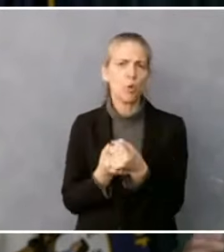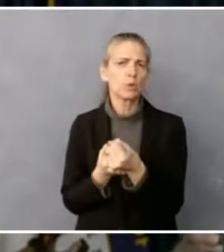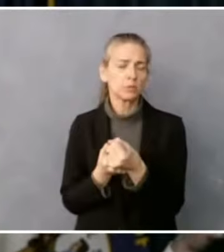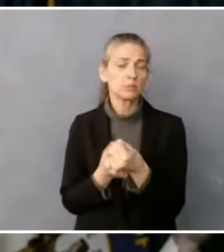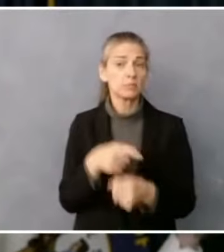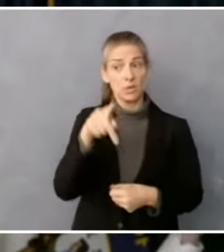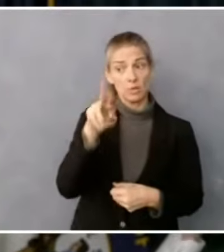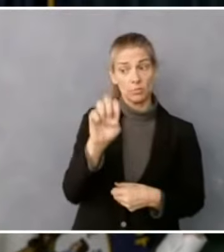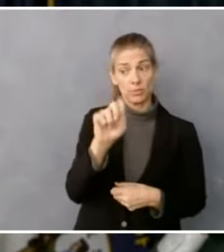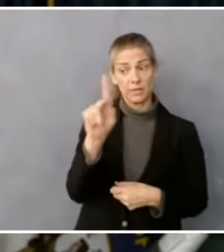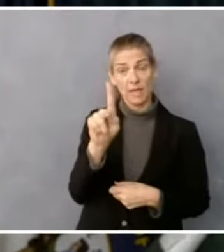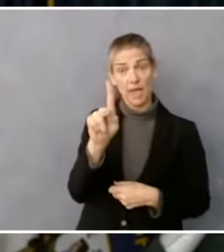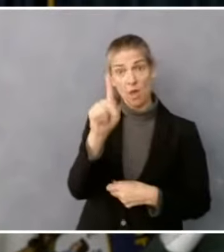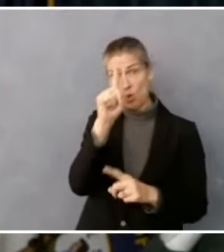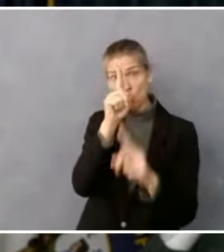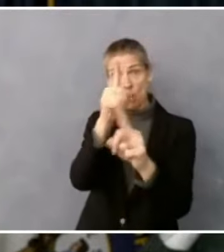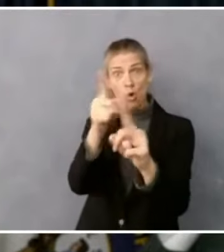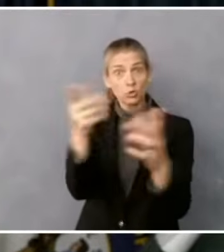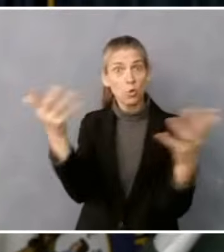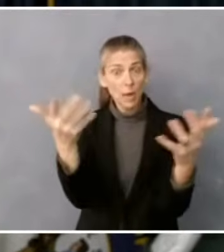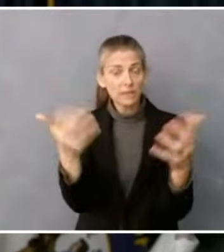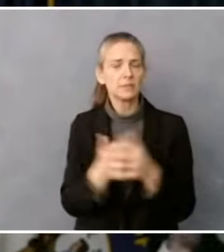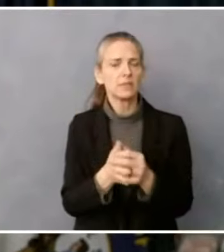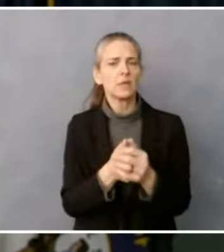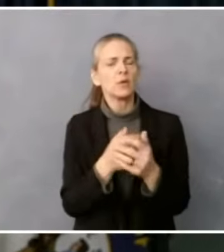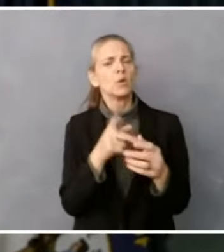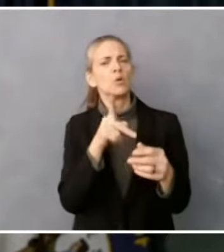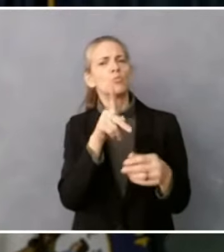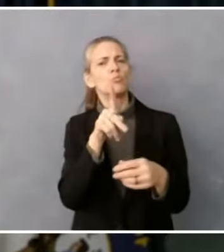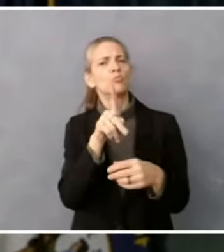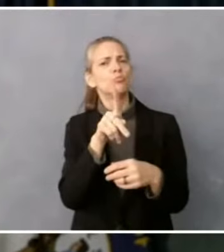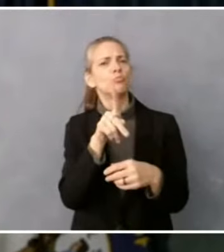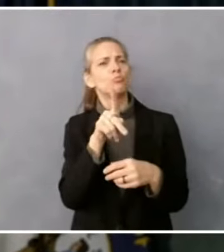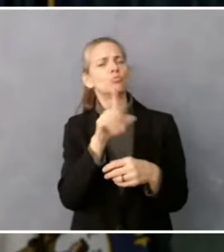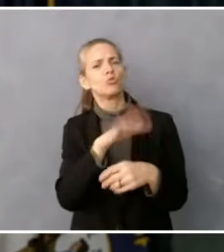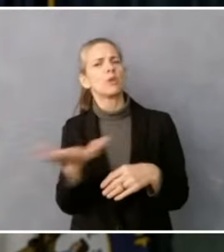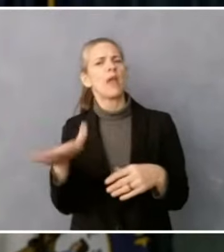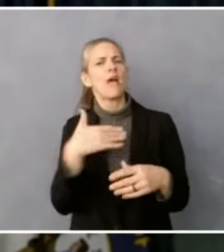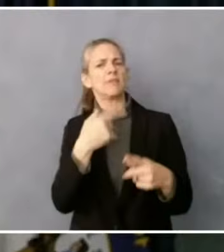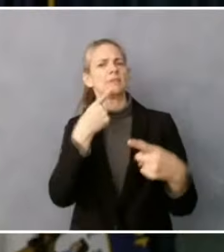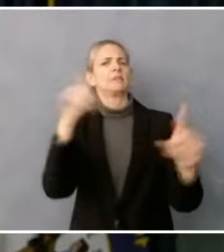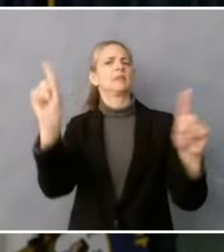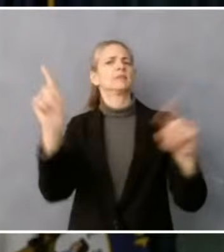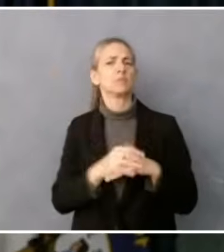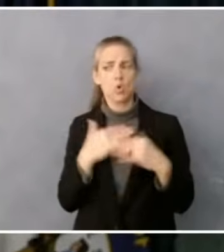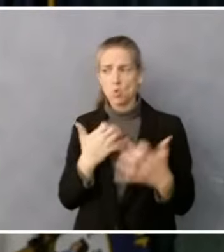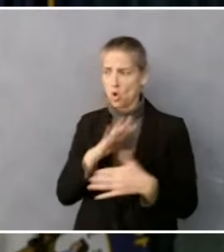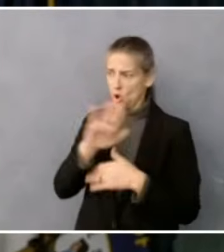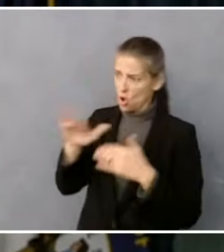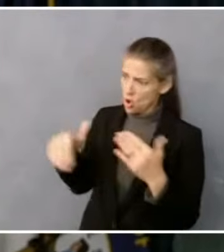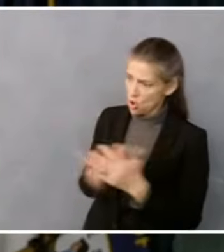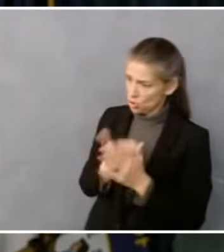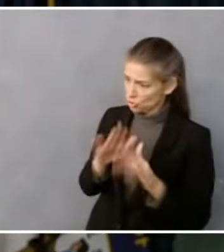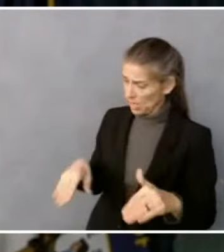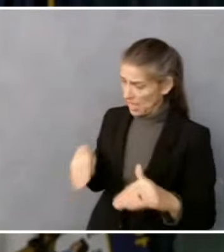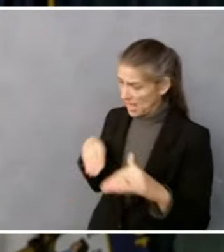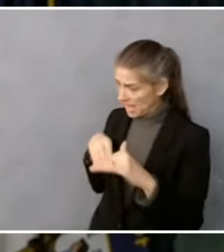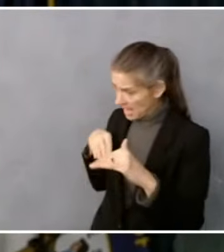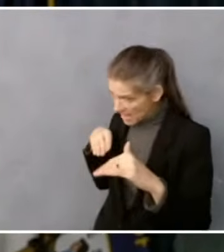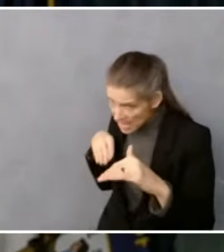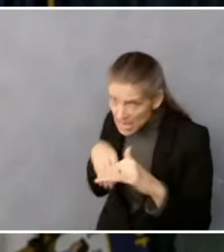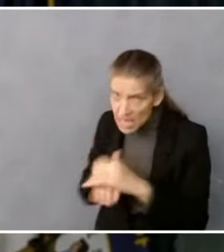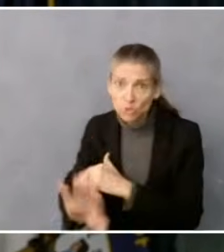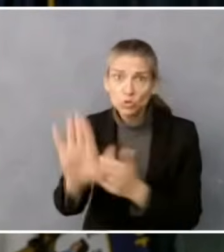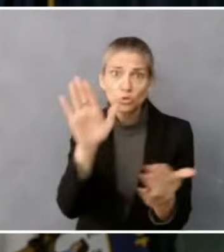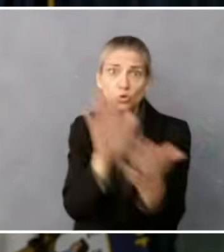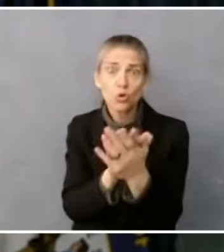simple: to prepare kids for success. We want every child to enter their first day of kindergarten confident and ready to tackle